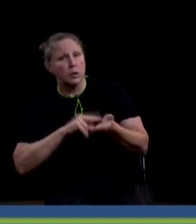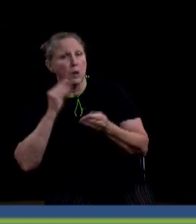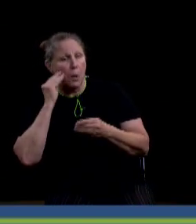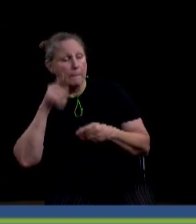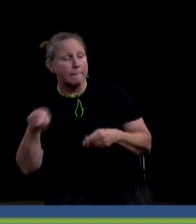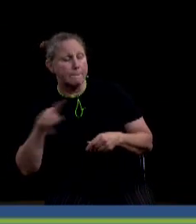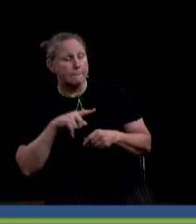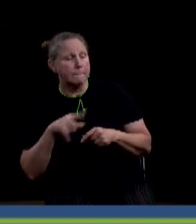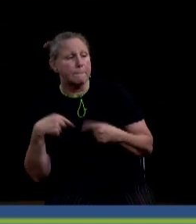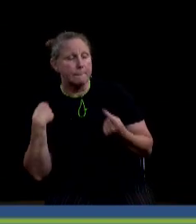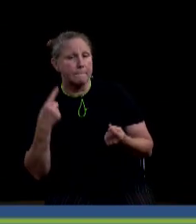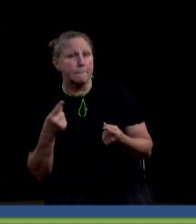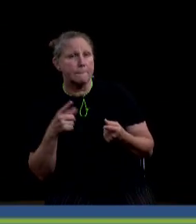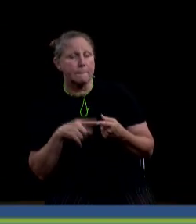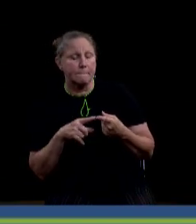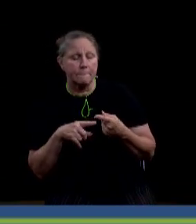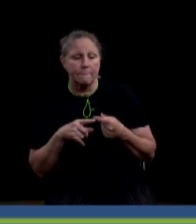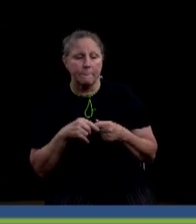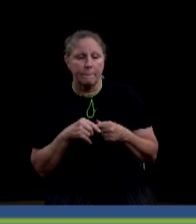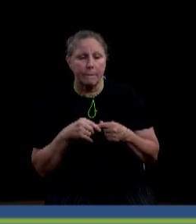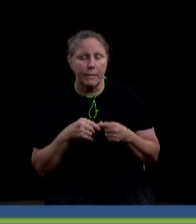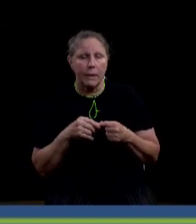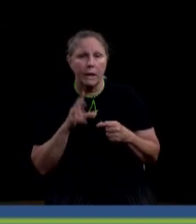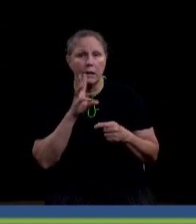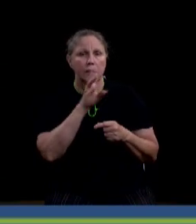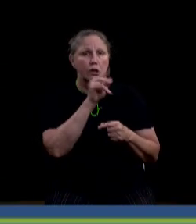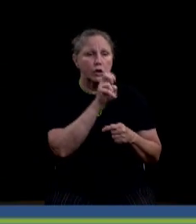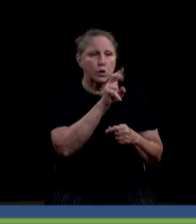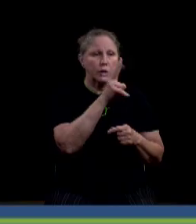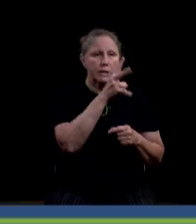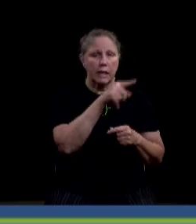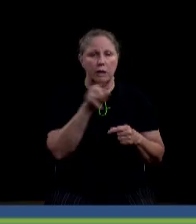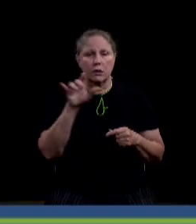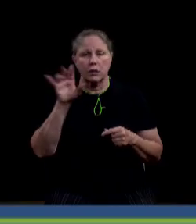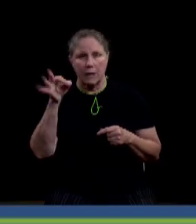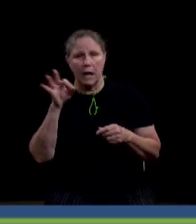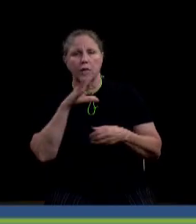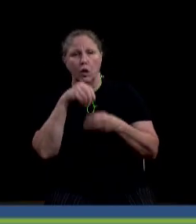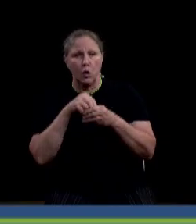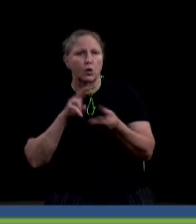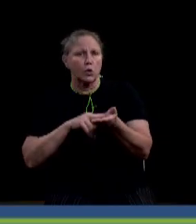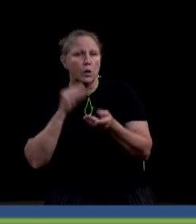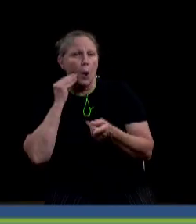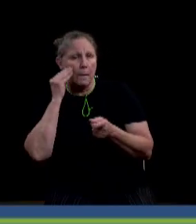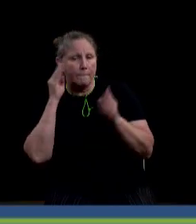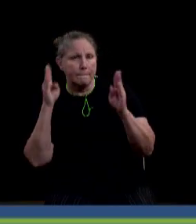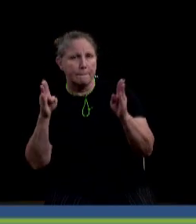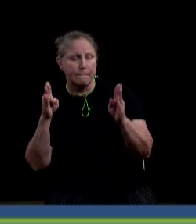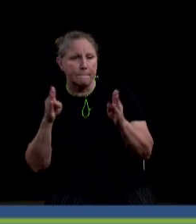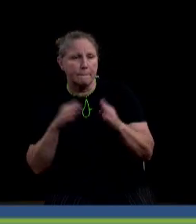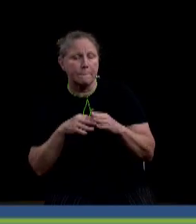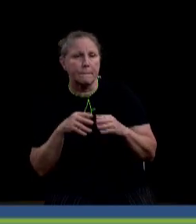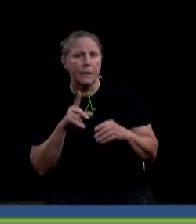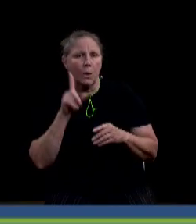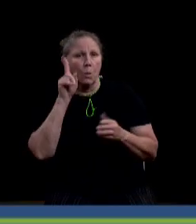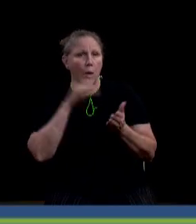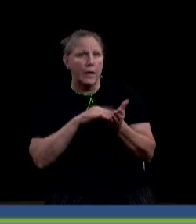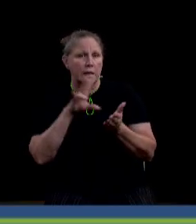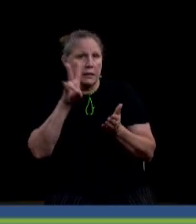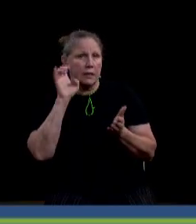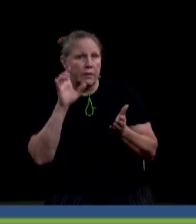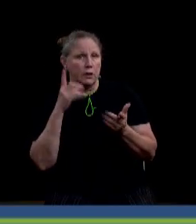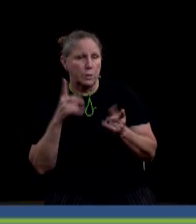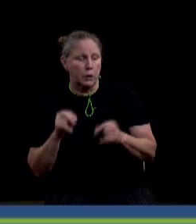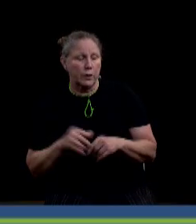6/2 and 6/9 includes our nursing home testing, and that was about 1,700 tests. We had a large number of